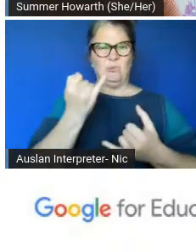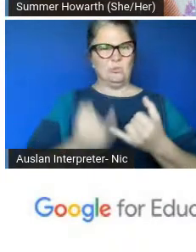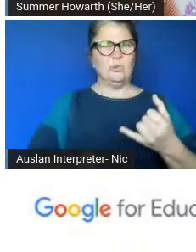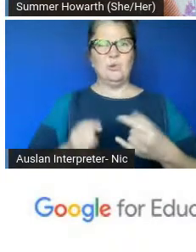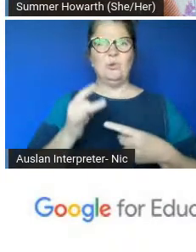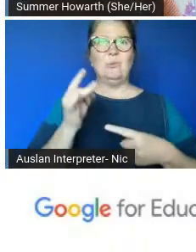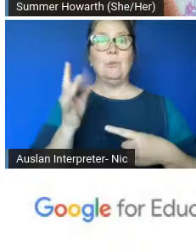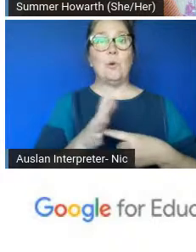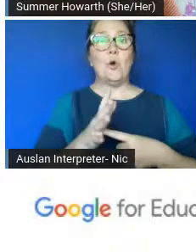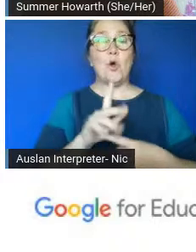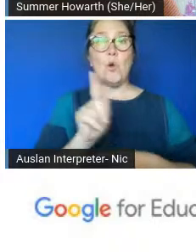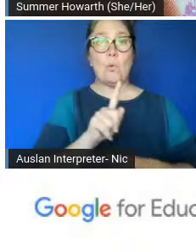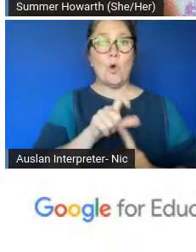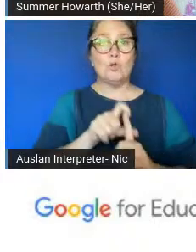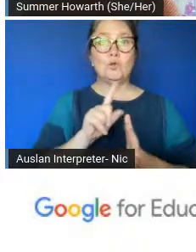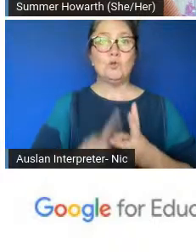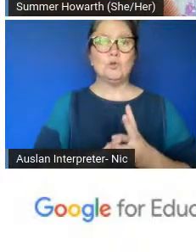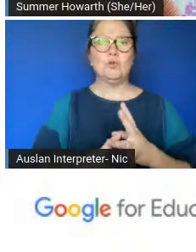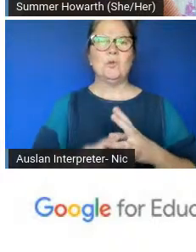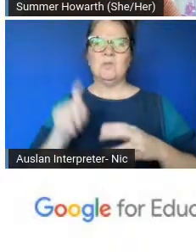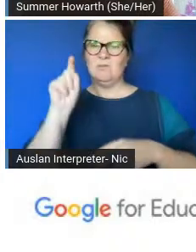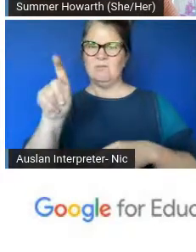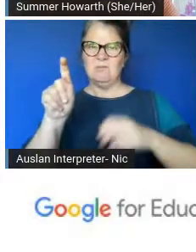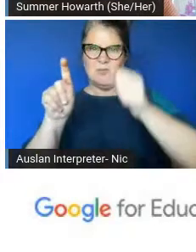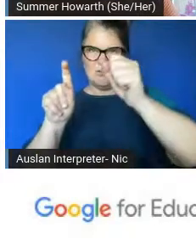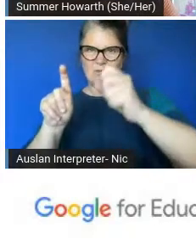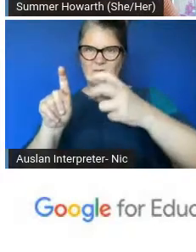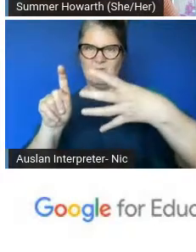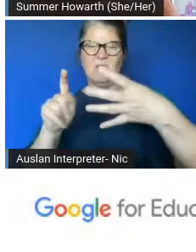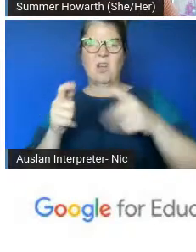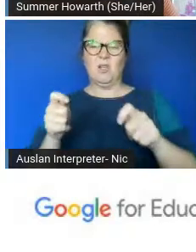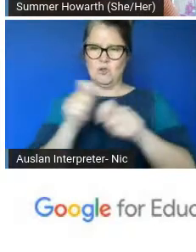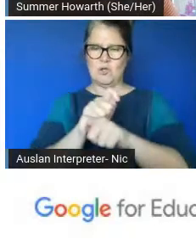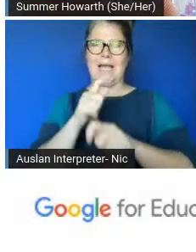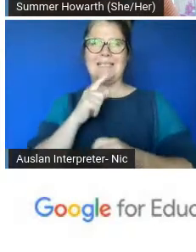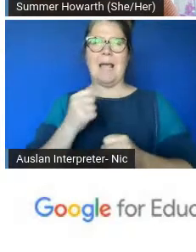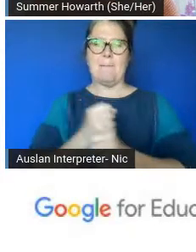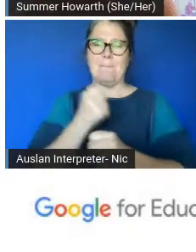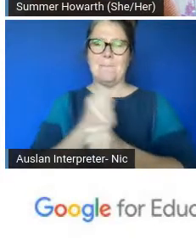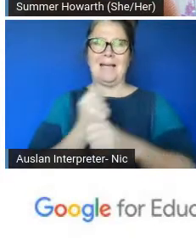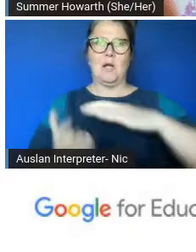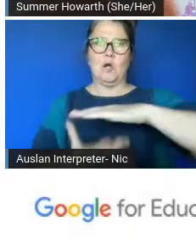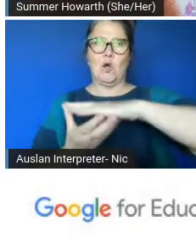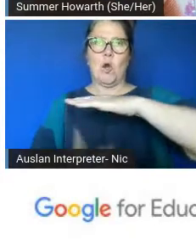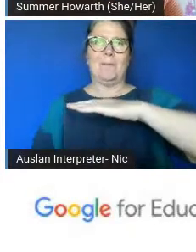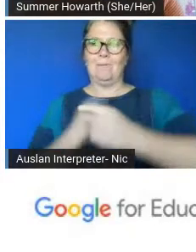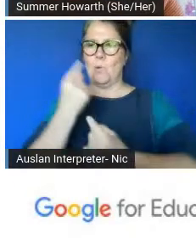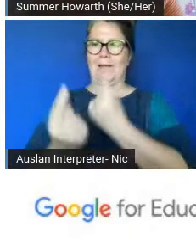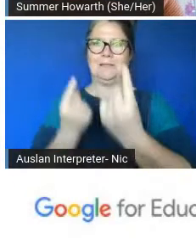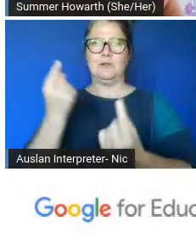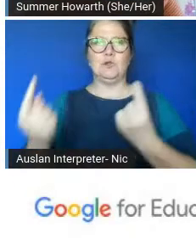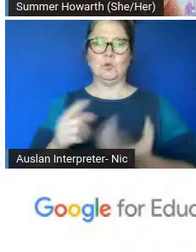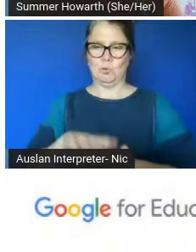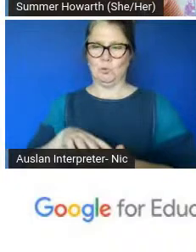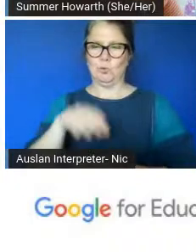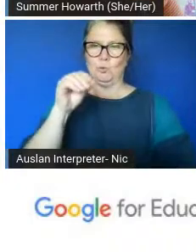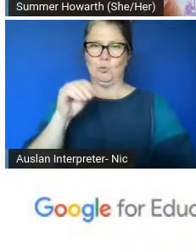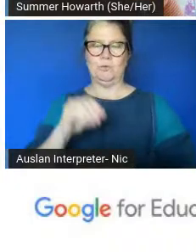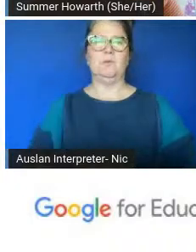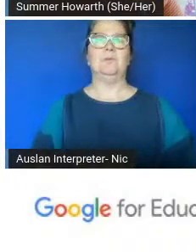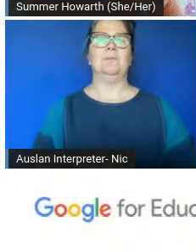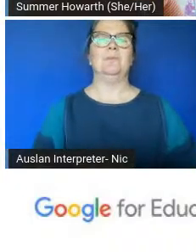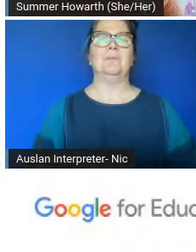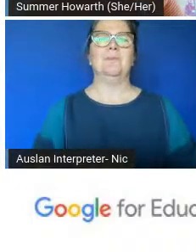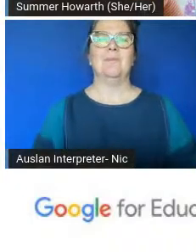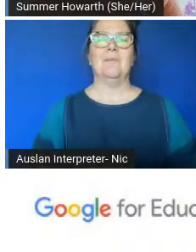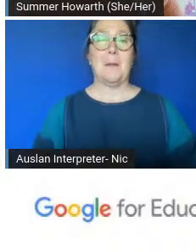importantly, I'm going to change this drop down to say, make a copy for each student. Great. So I'm going to make a copy for each student. So we're